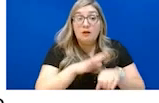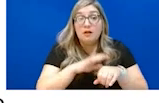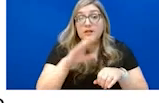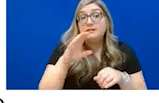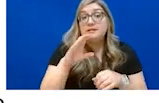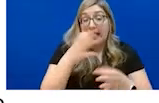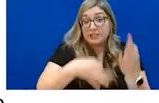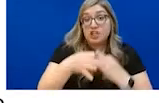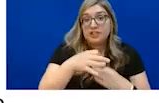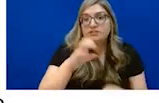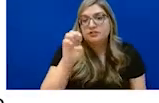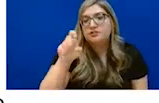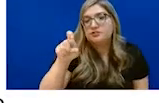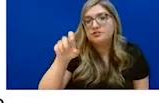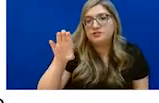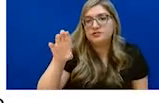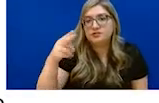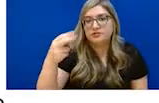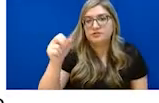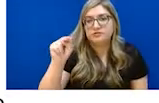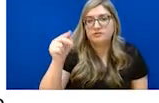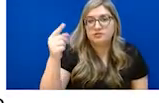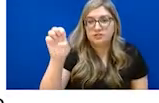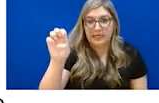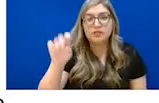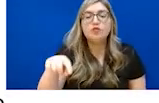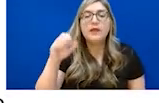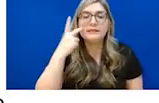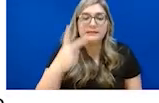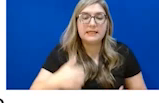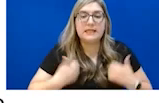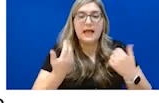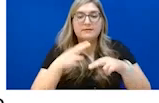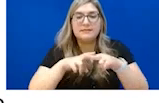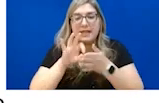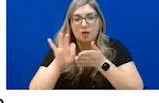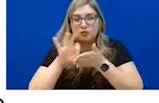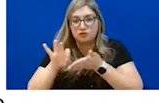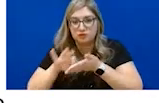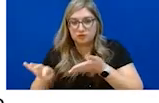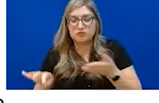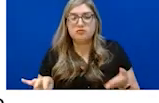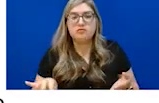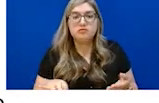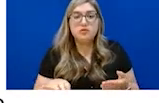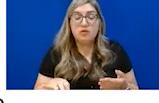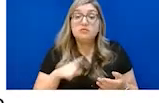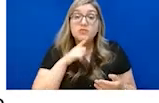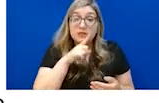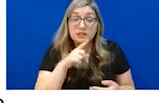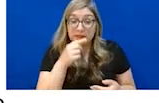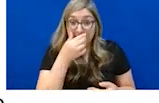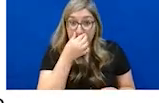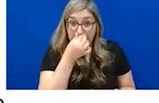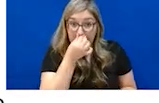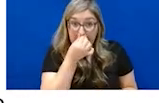then there's the price based on units and fees for each of the courses. And they're different at different